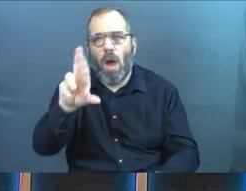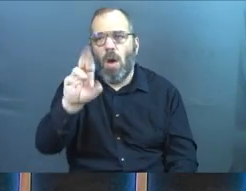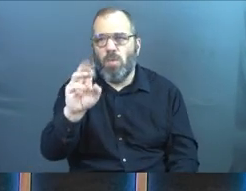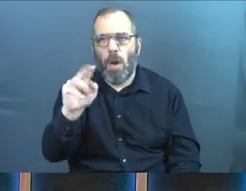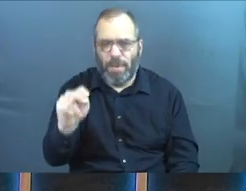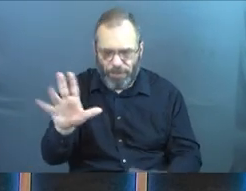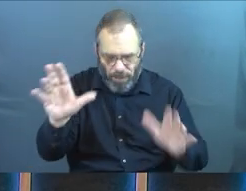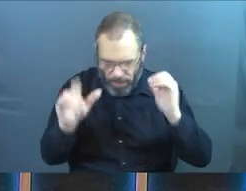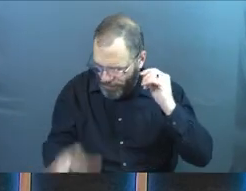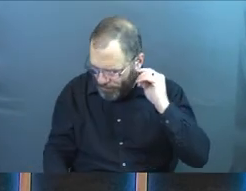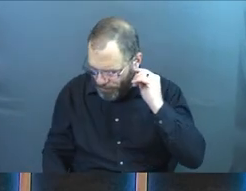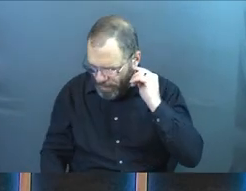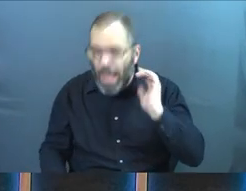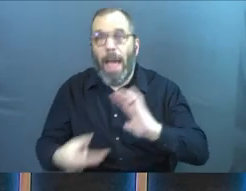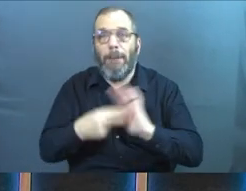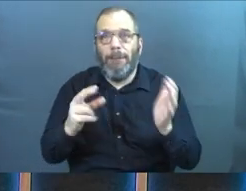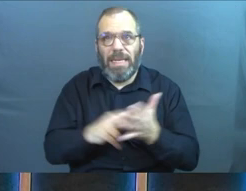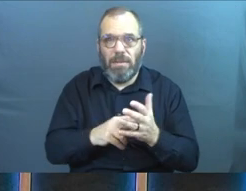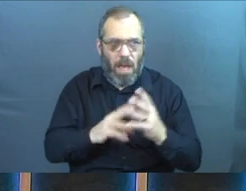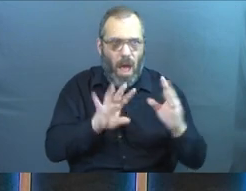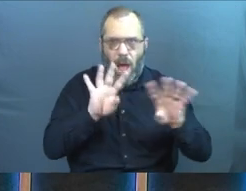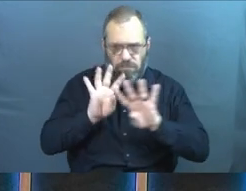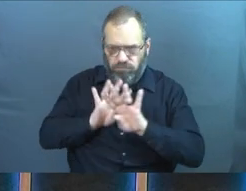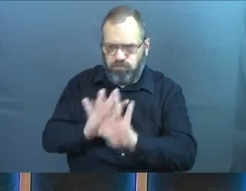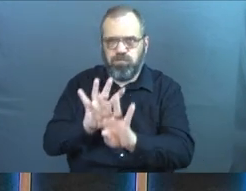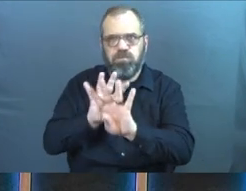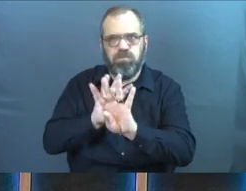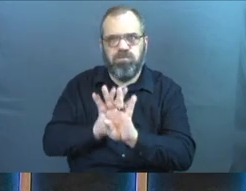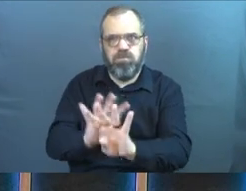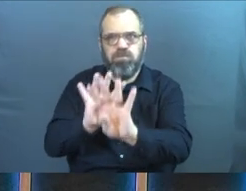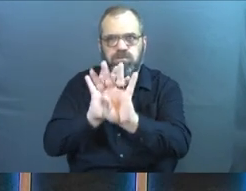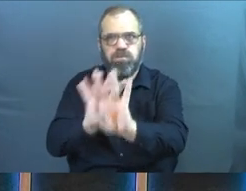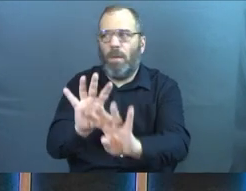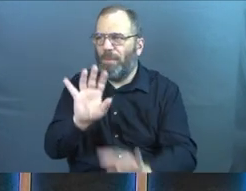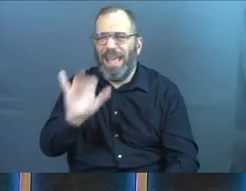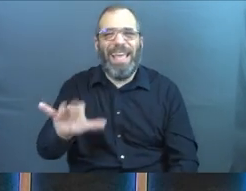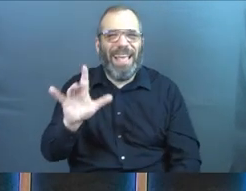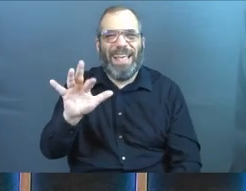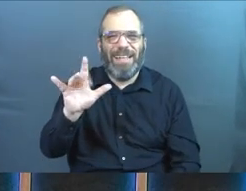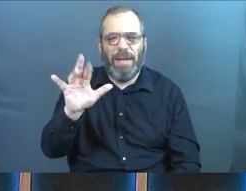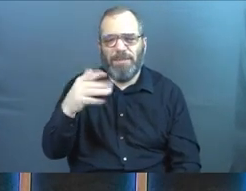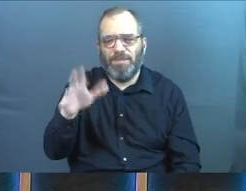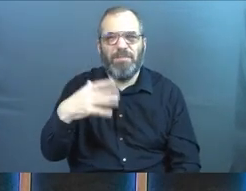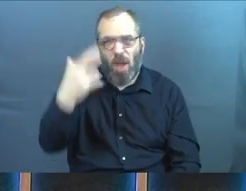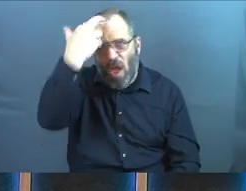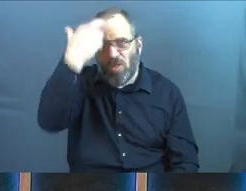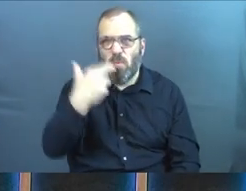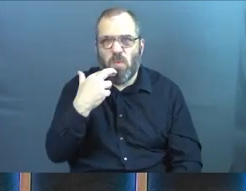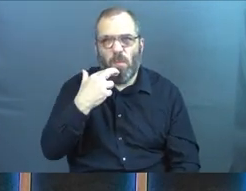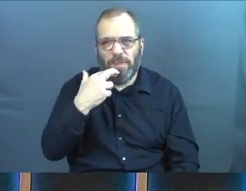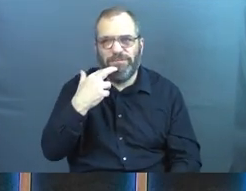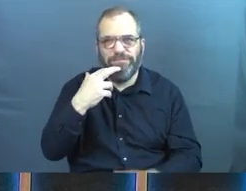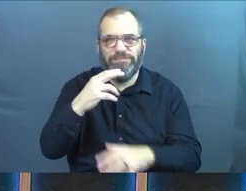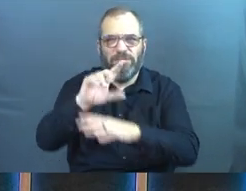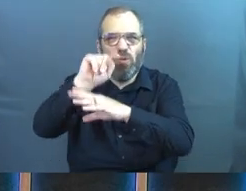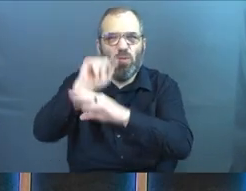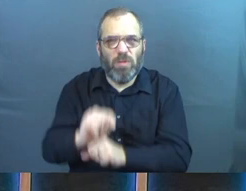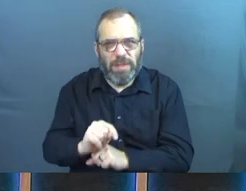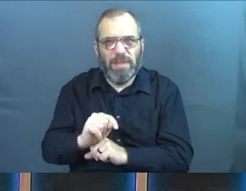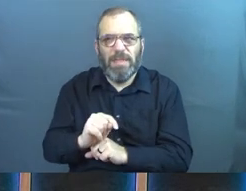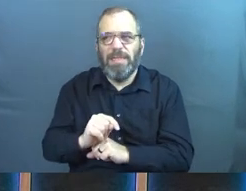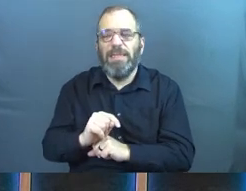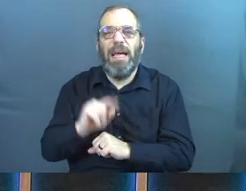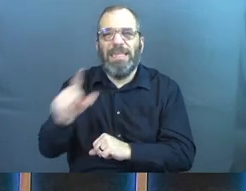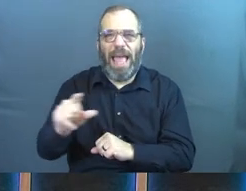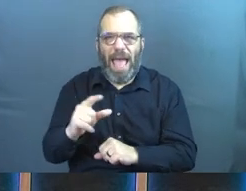Here's what they would do. What he's talking about is a parade. They would do this in the Roman world. They would have a